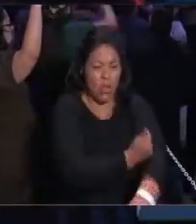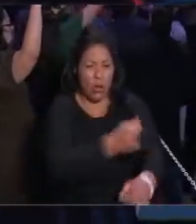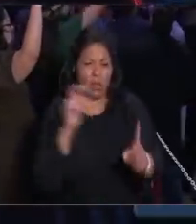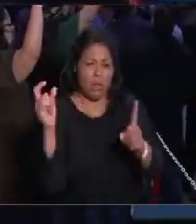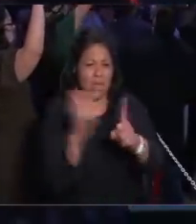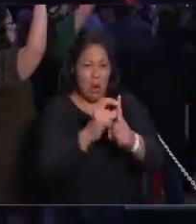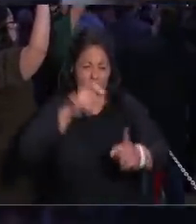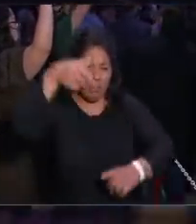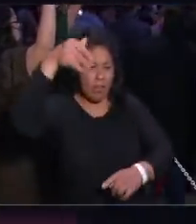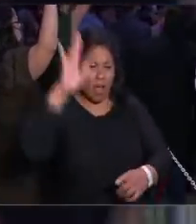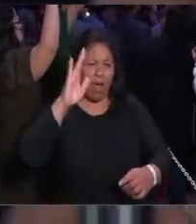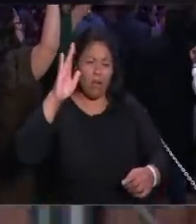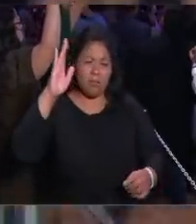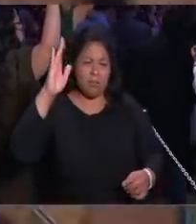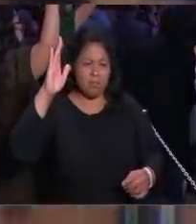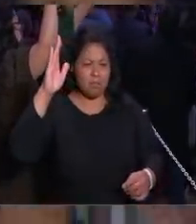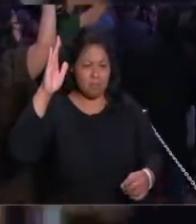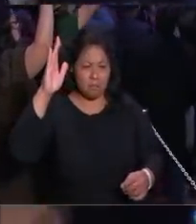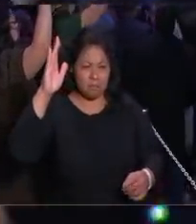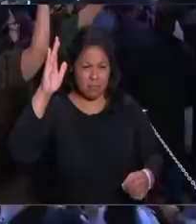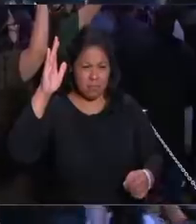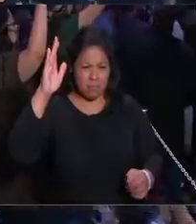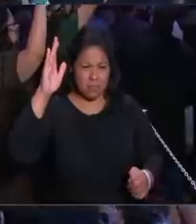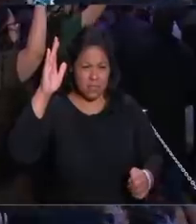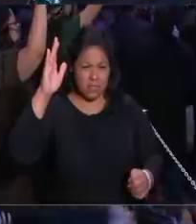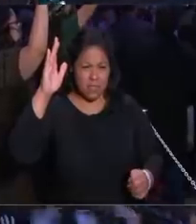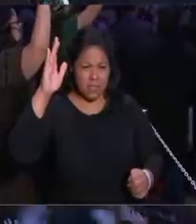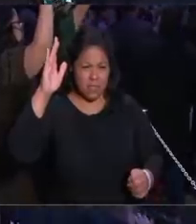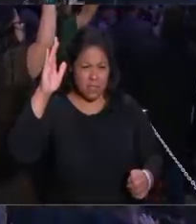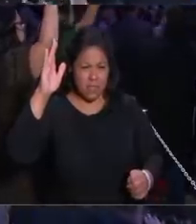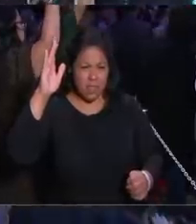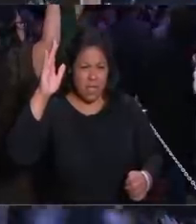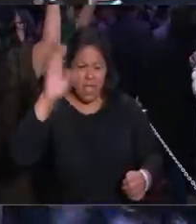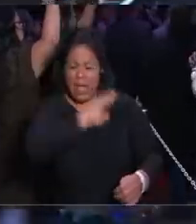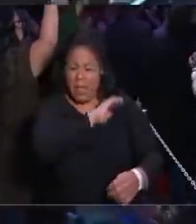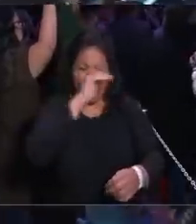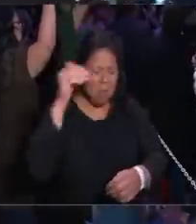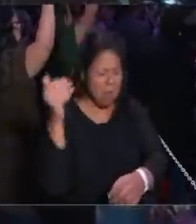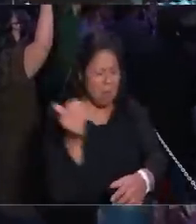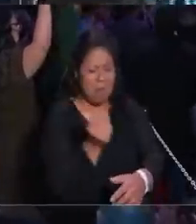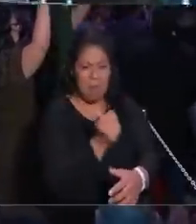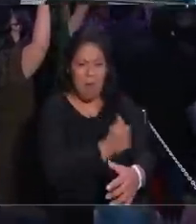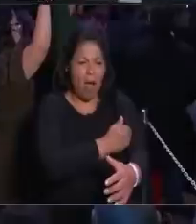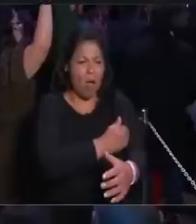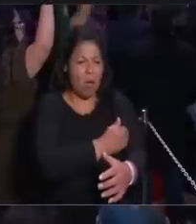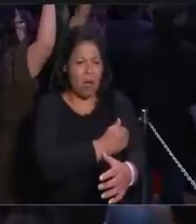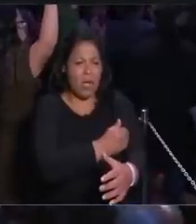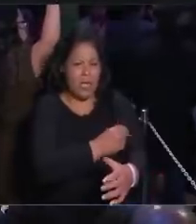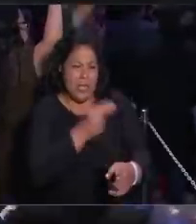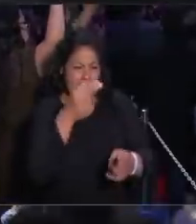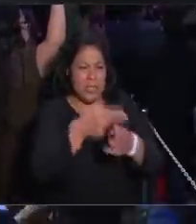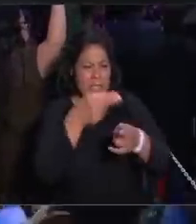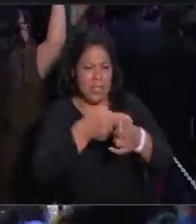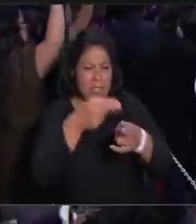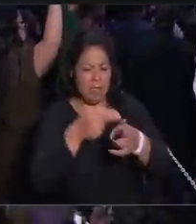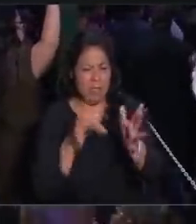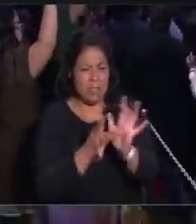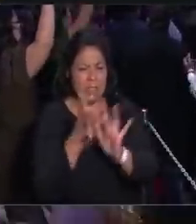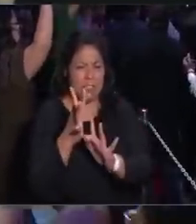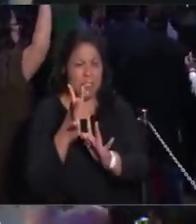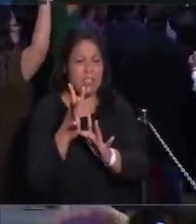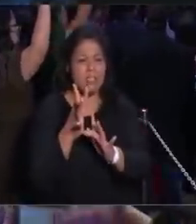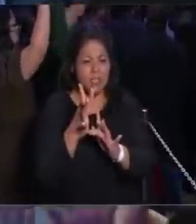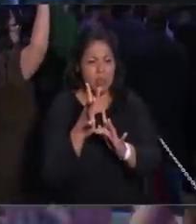word of God. Por la autoridad del nombre de Jesús. And by the power that is in the name of Jesus. Y